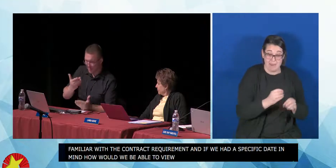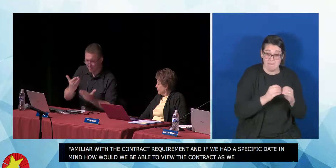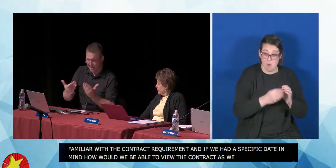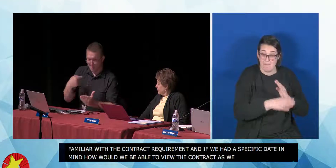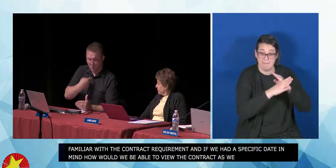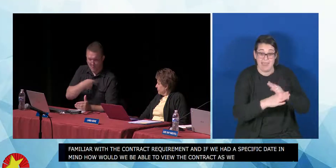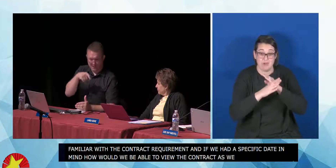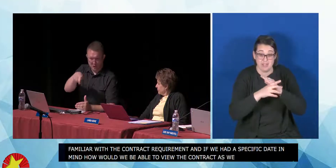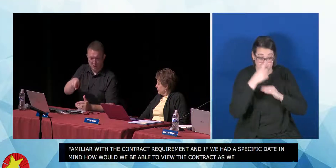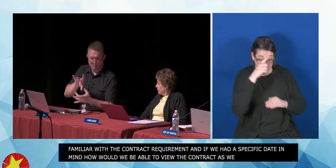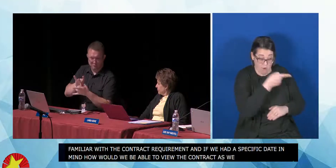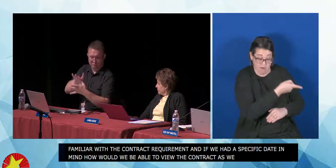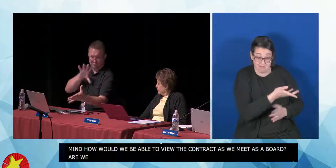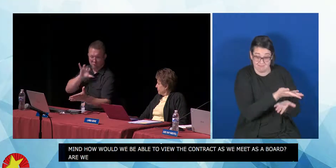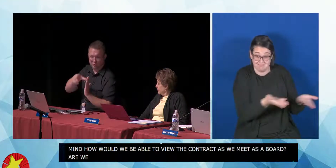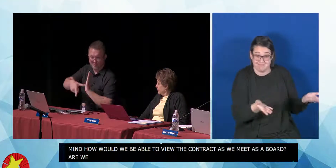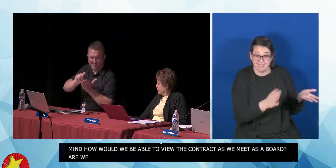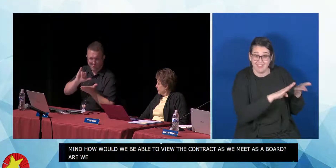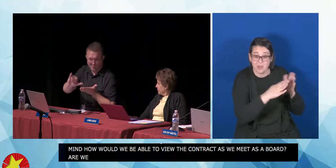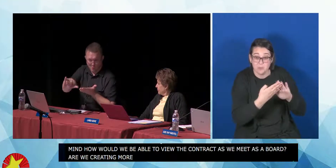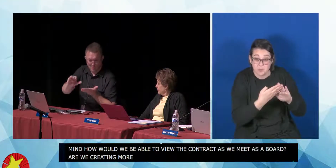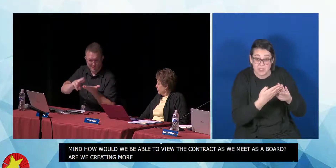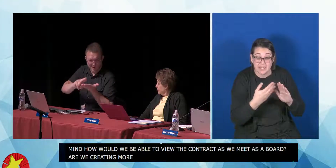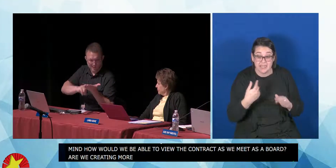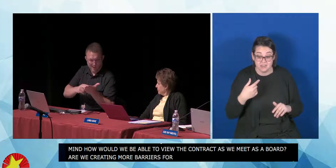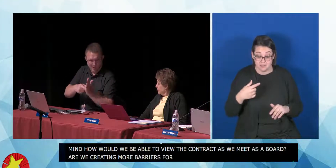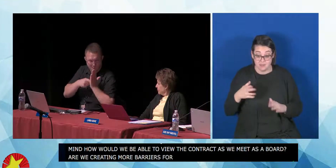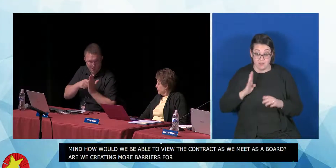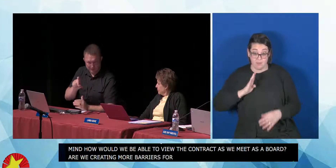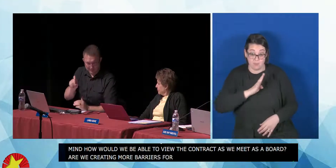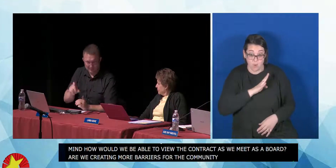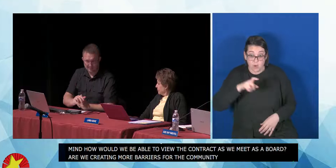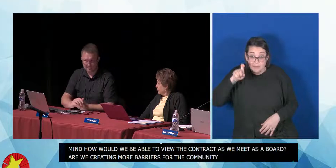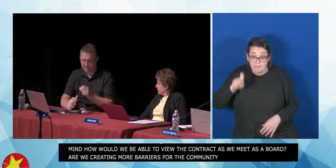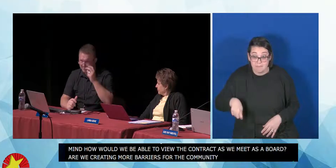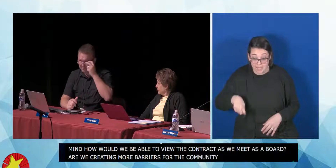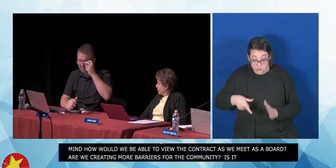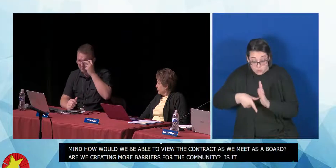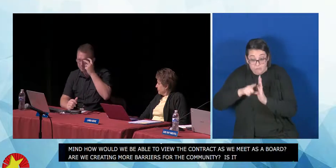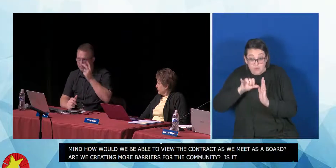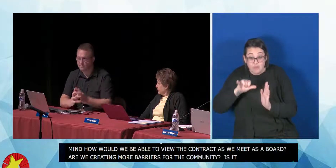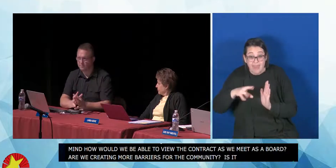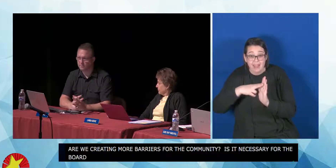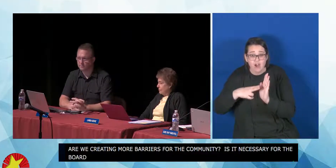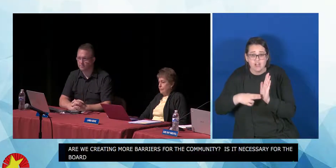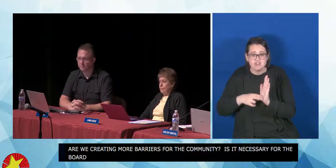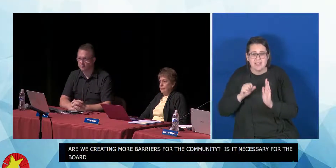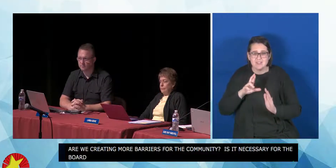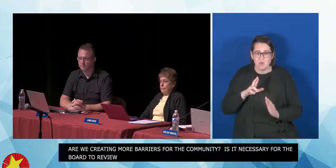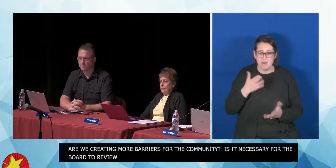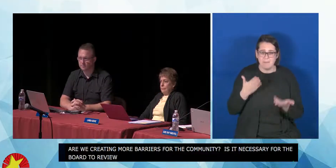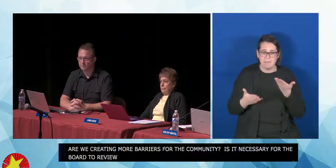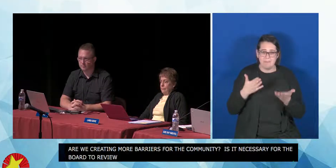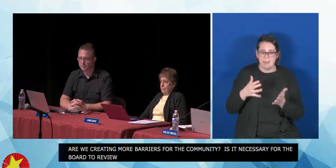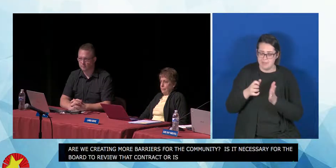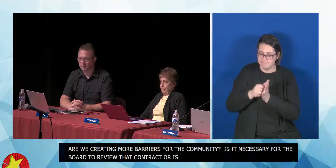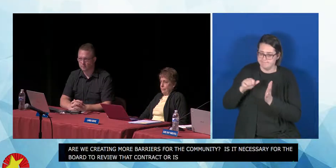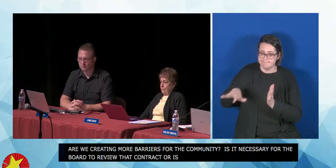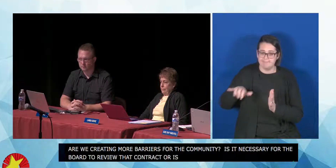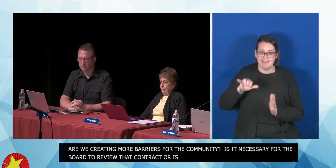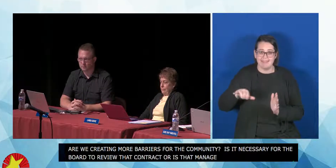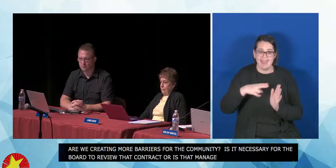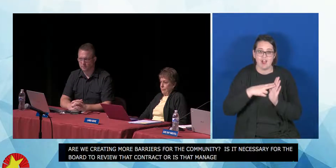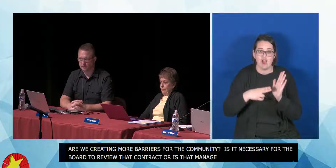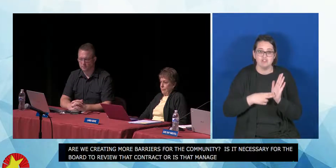community? Is it necessary for the board to be reviewing that contract, or is that something that perhaps should no longer be a contract requirement